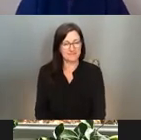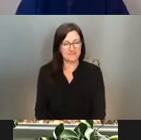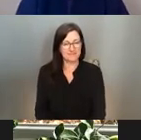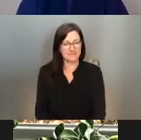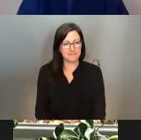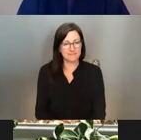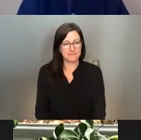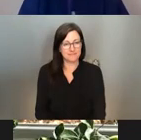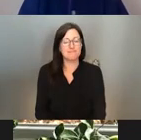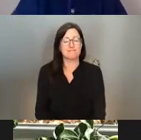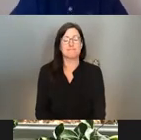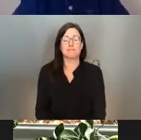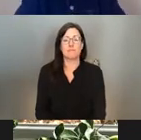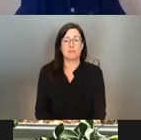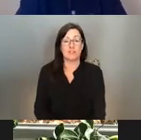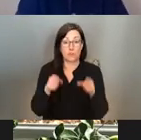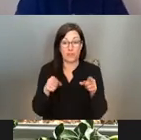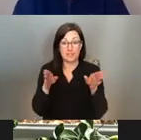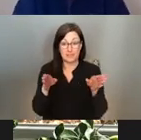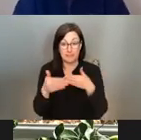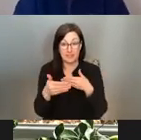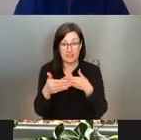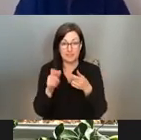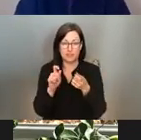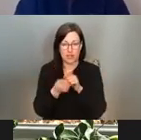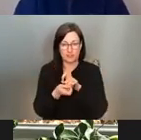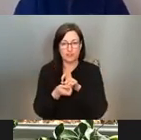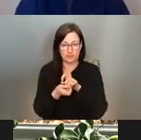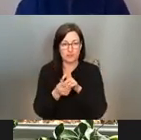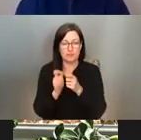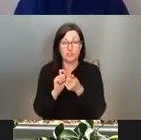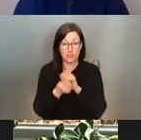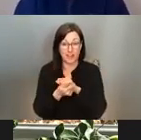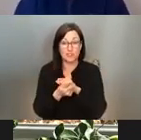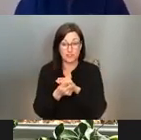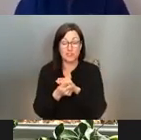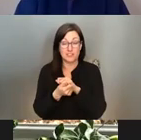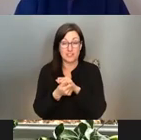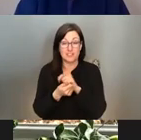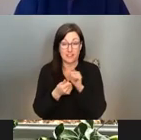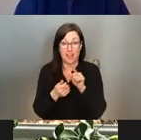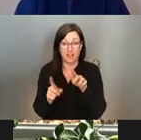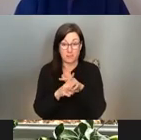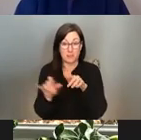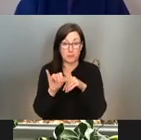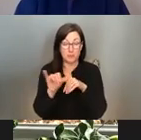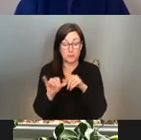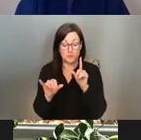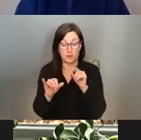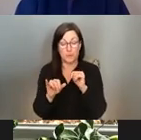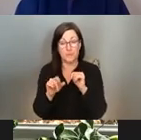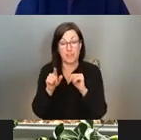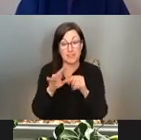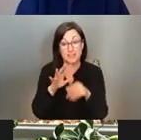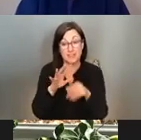The change, we're back to this bin here. So change, that came up too. This is actually part of